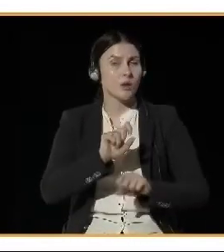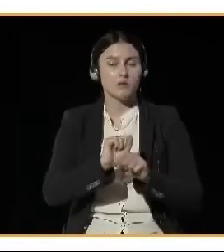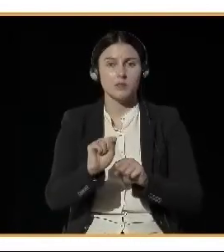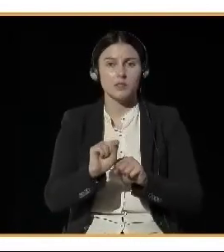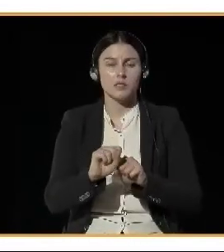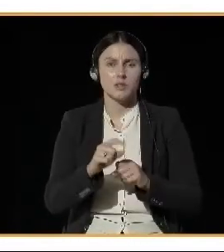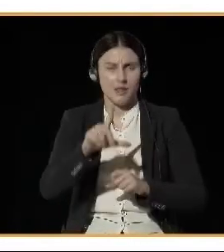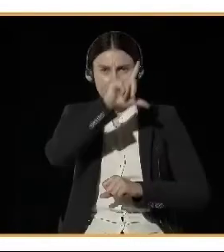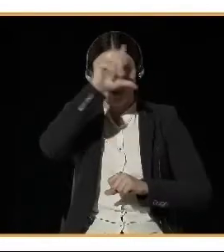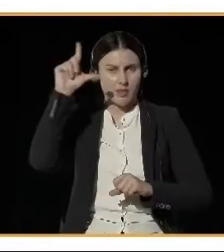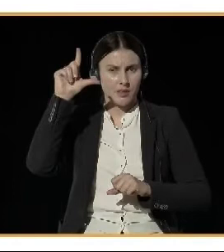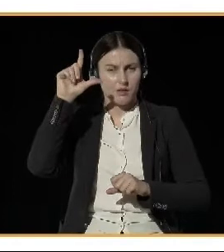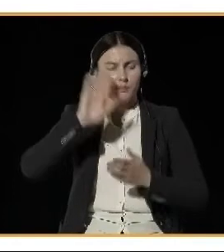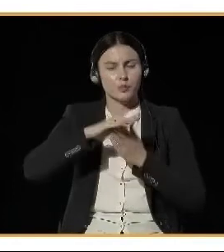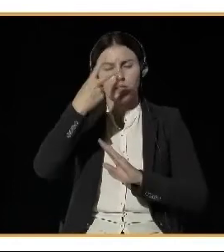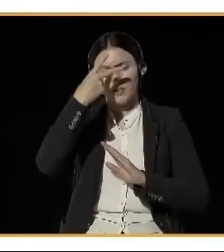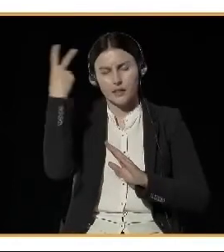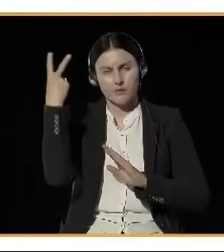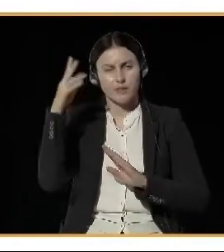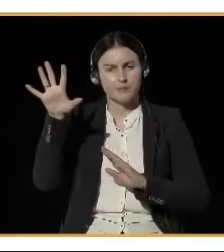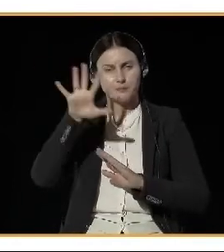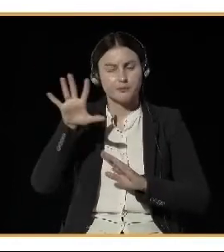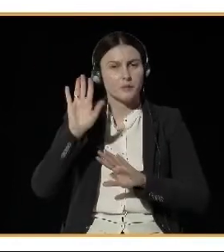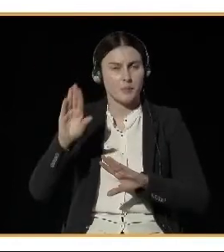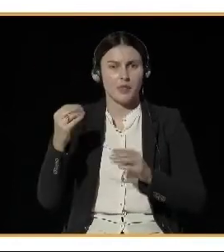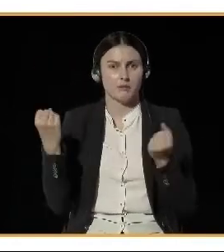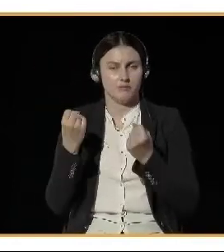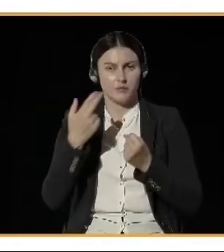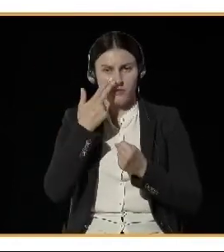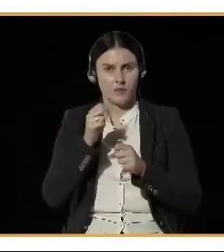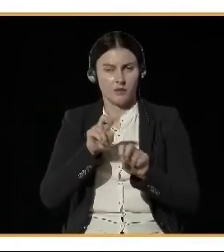social participation. So I think that's a very